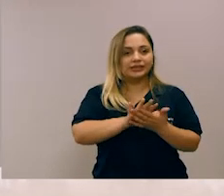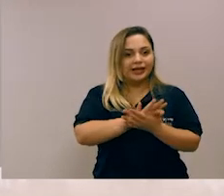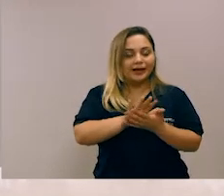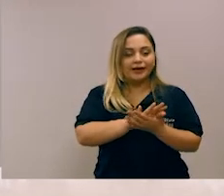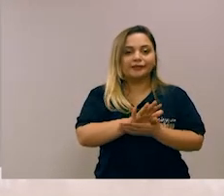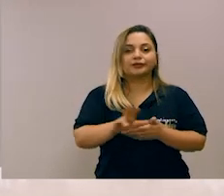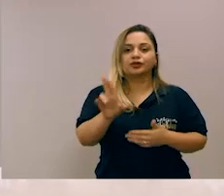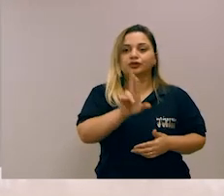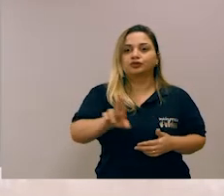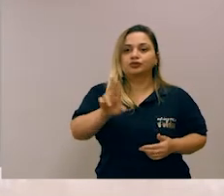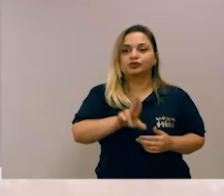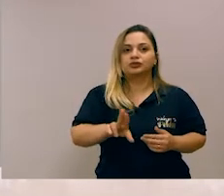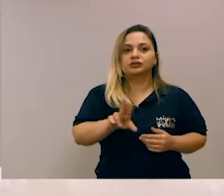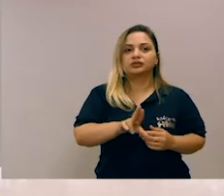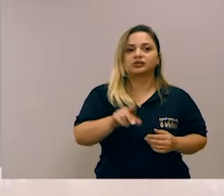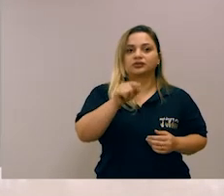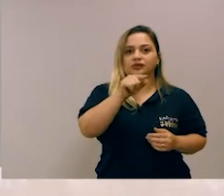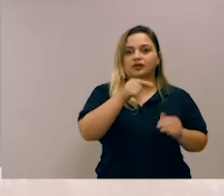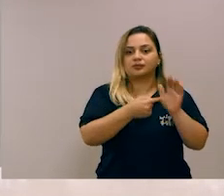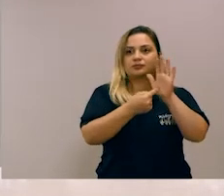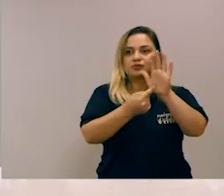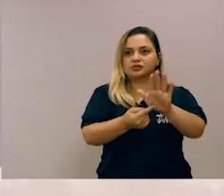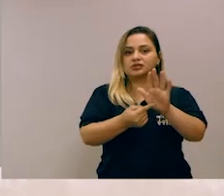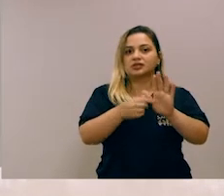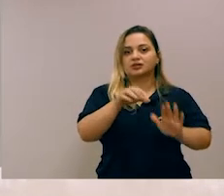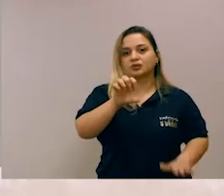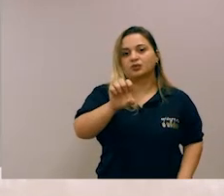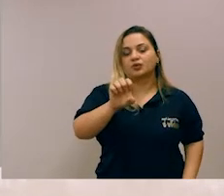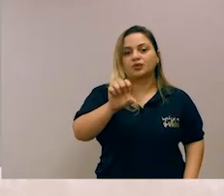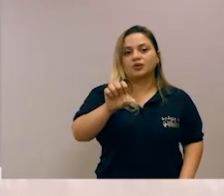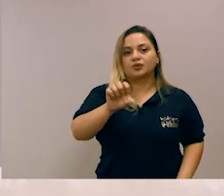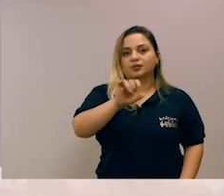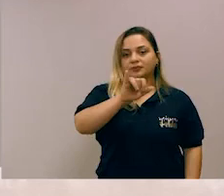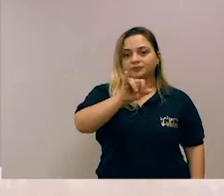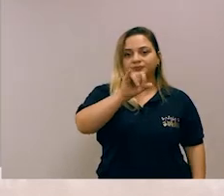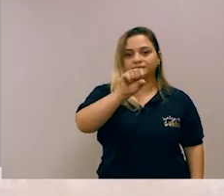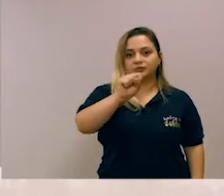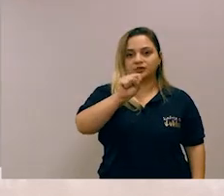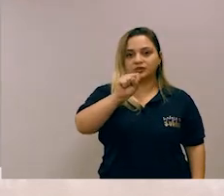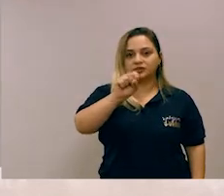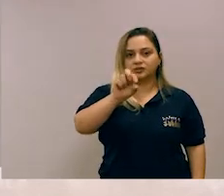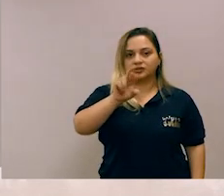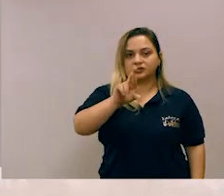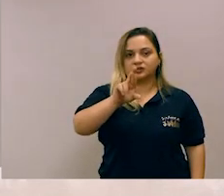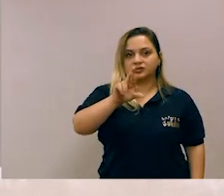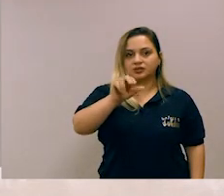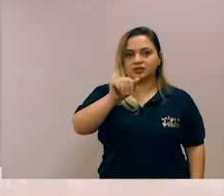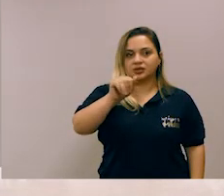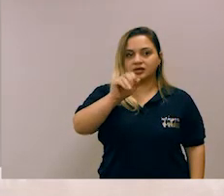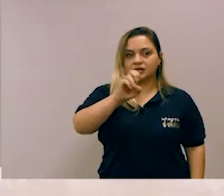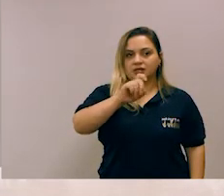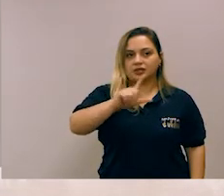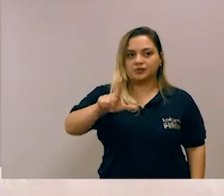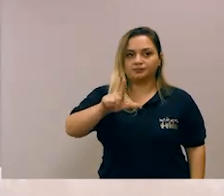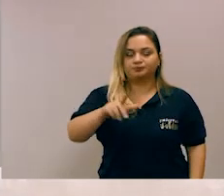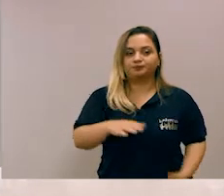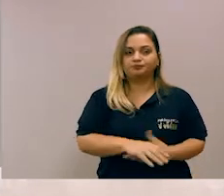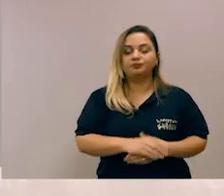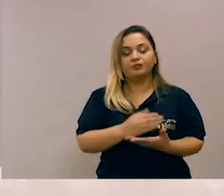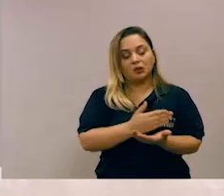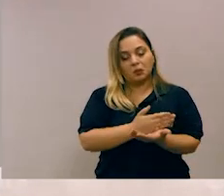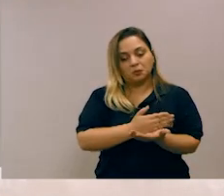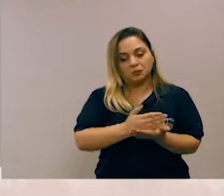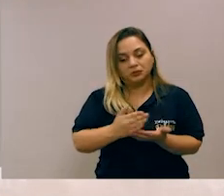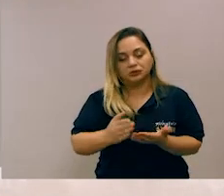almost totally ineffective now, and this is in operation with the Israeli forces. We did what we could at that time, and this